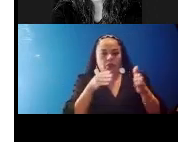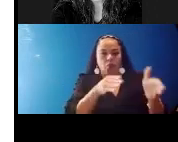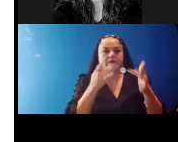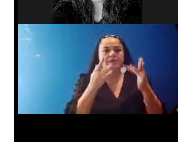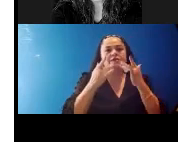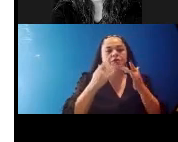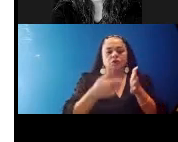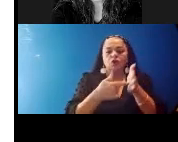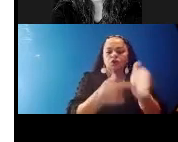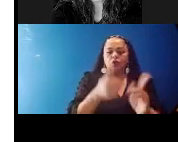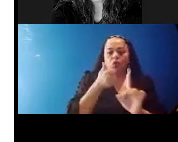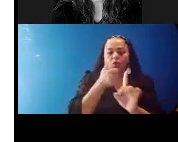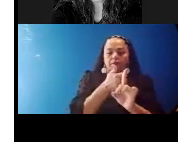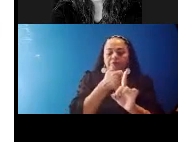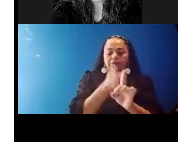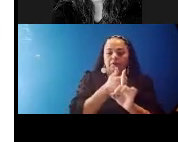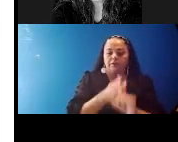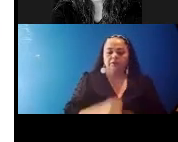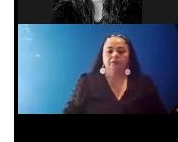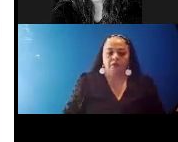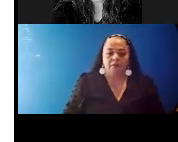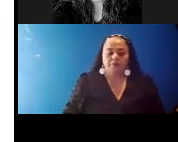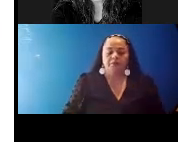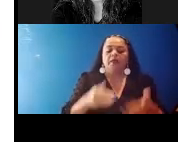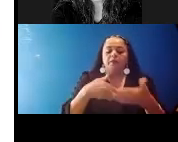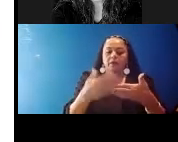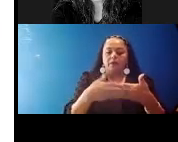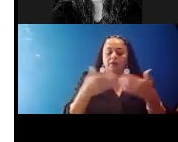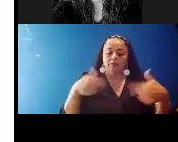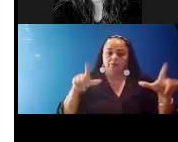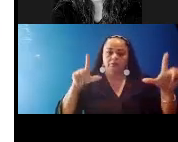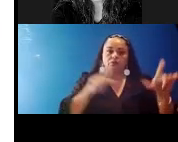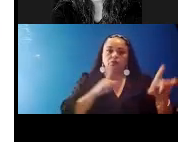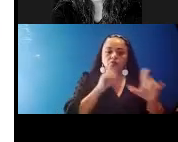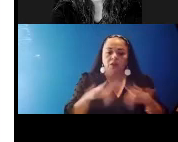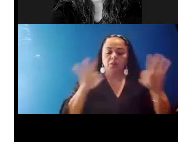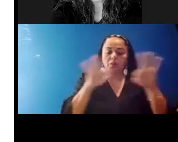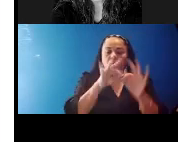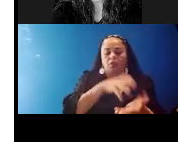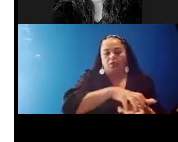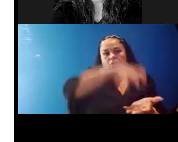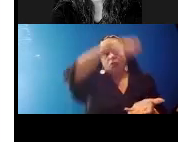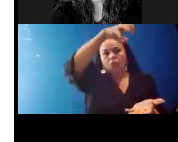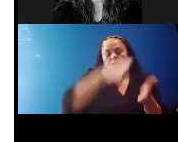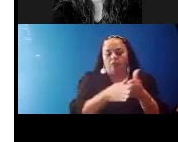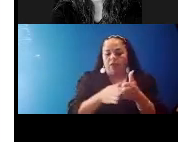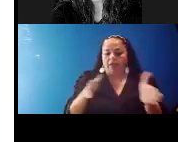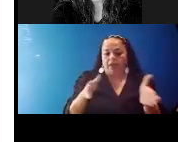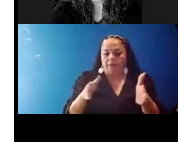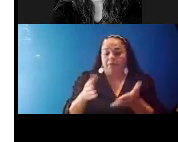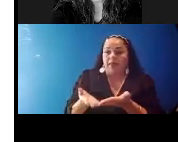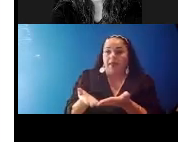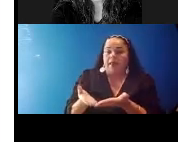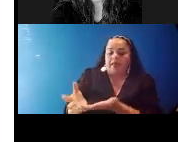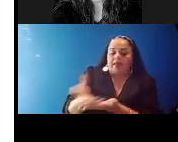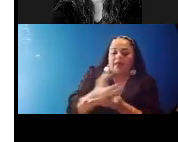illustrate themselves. And we can go to the next. And again, really importantly, the wealth gap, right? So we're looking at income,